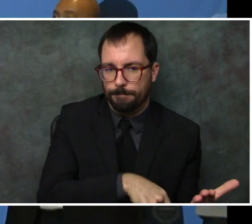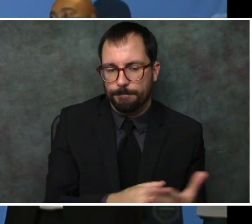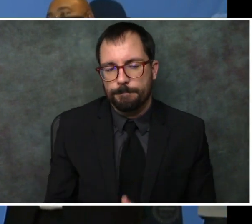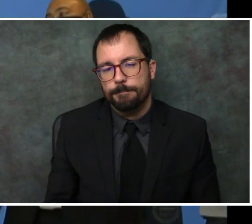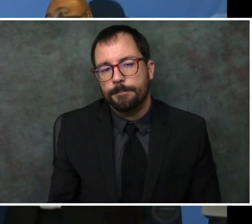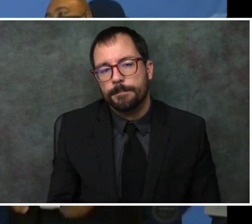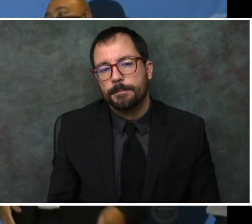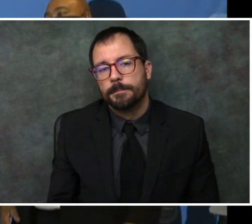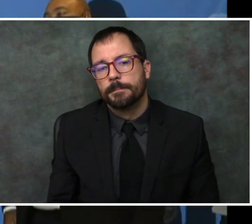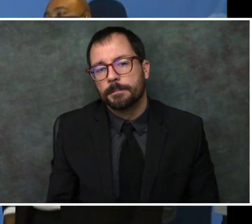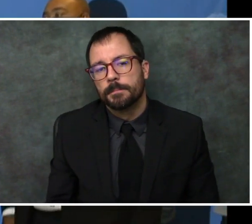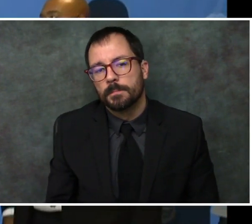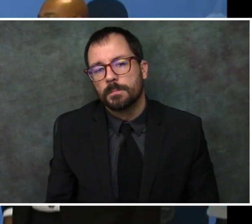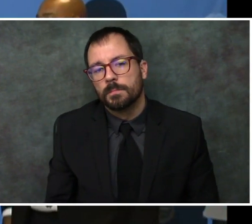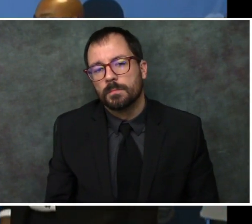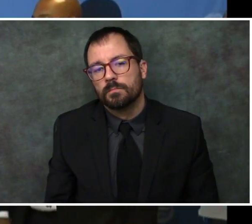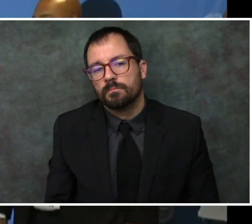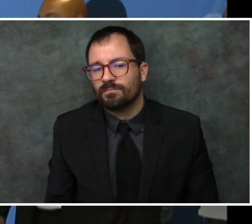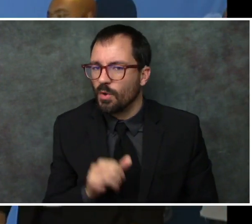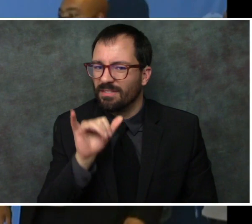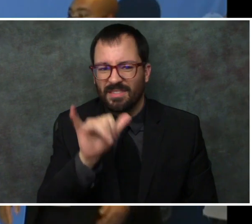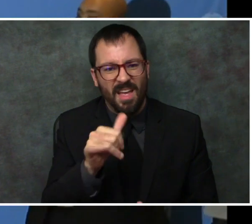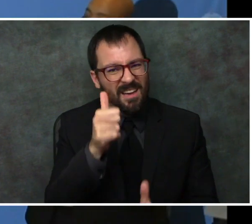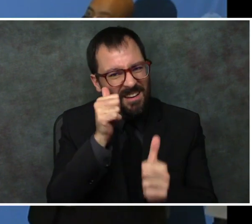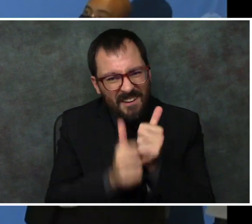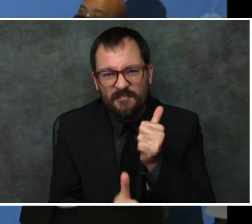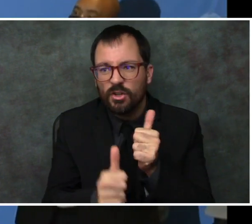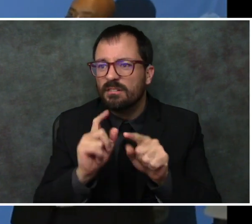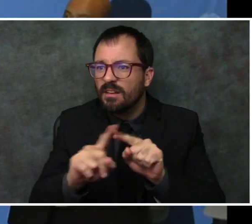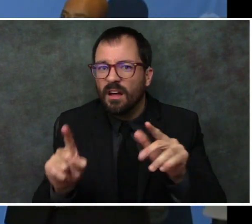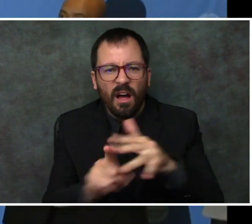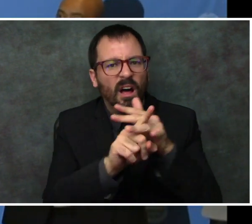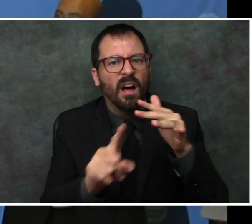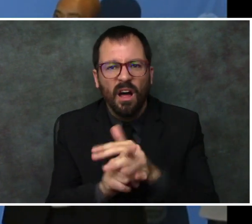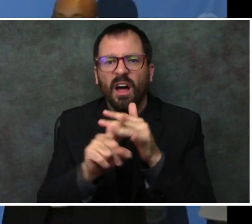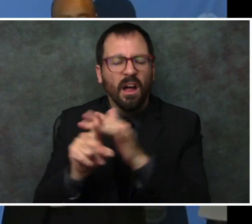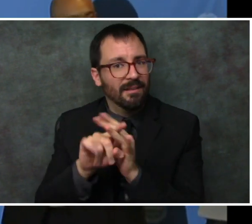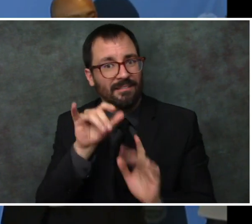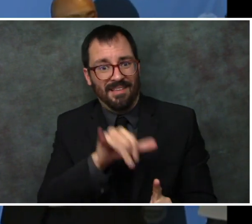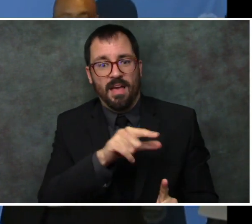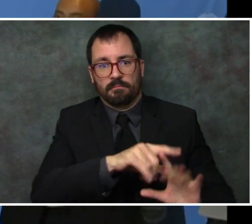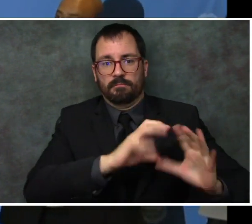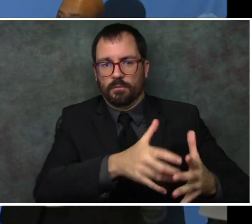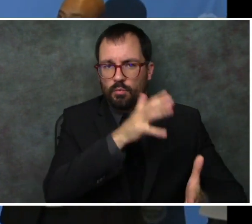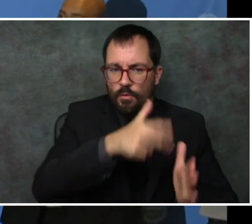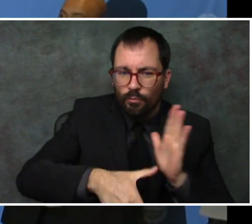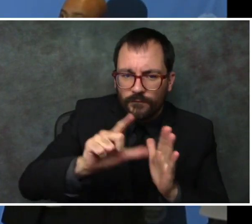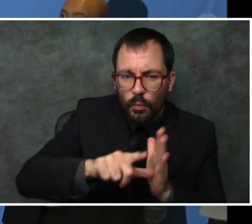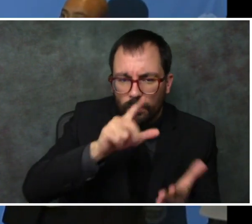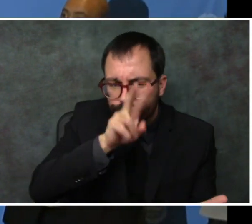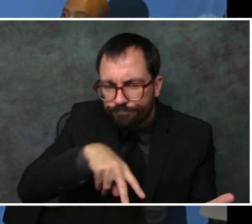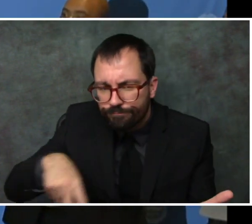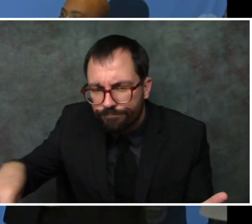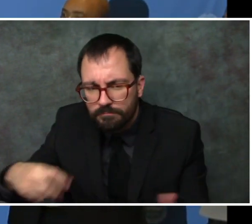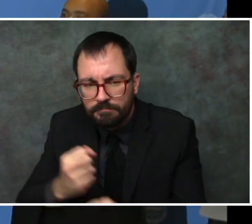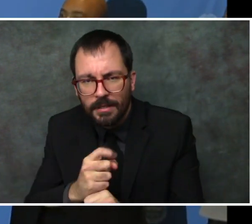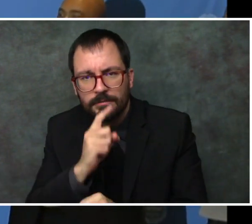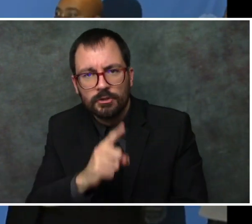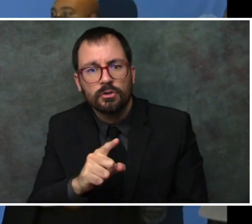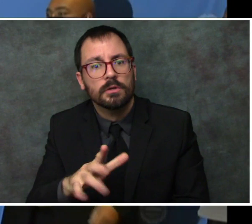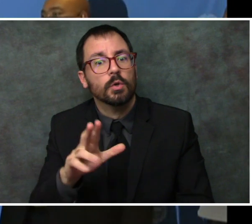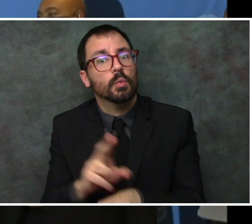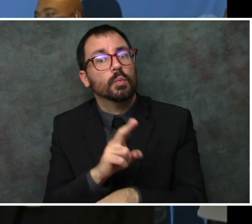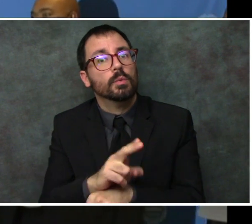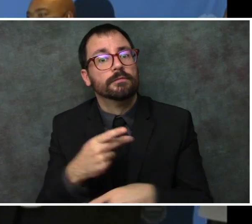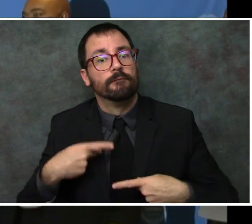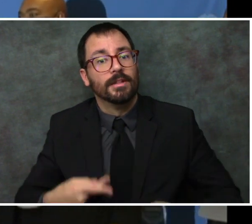going to be reviewing these different cases every year in the use of force policy. They're banned right now in the City